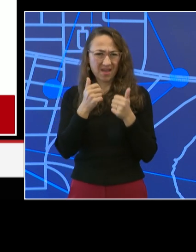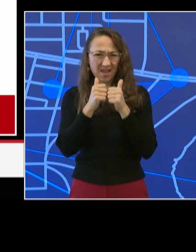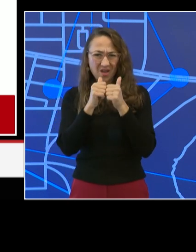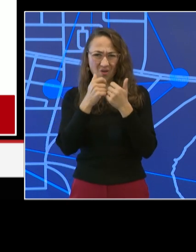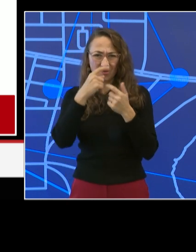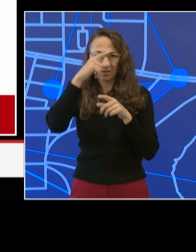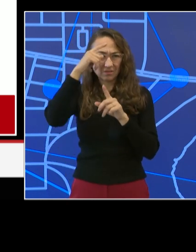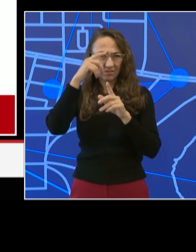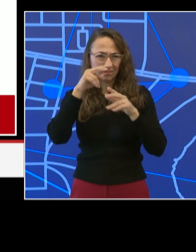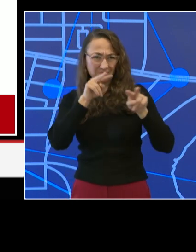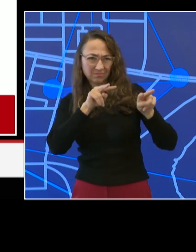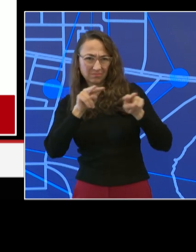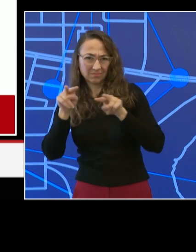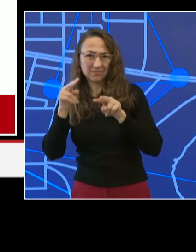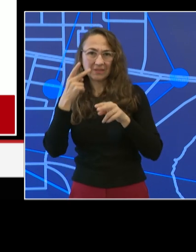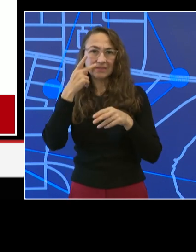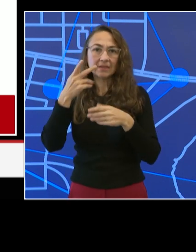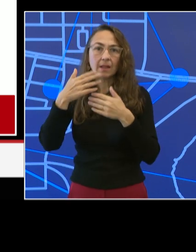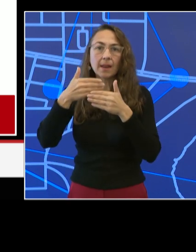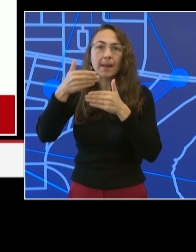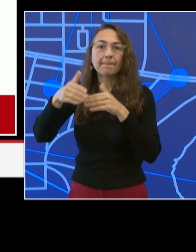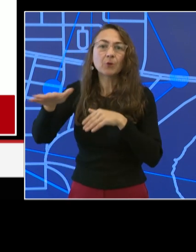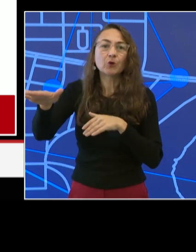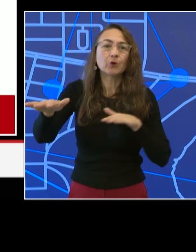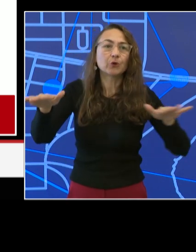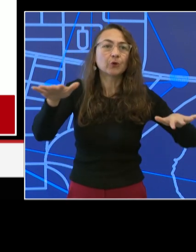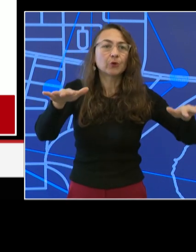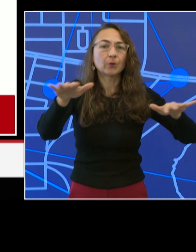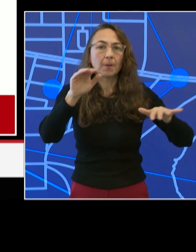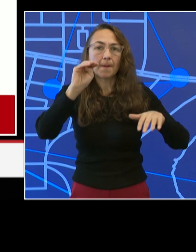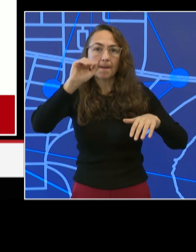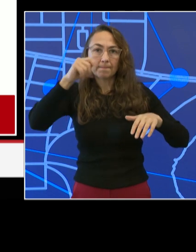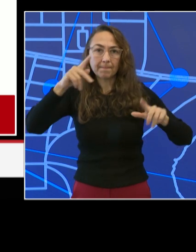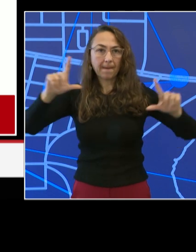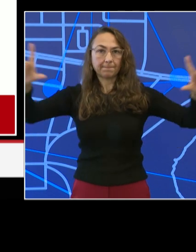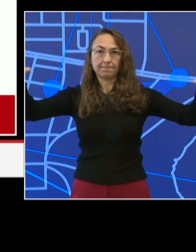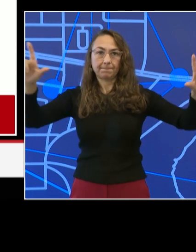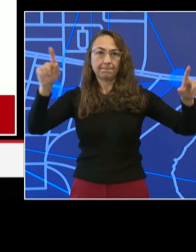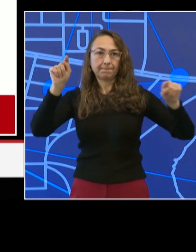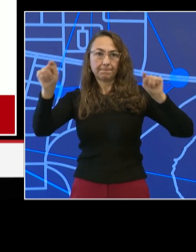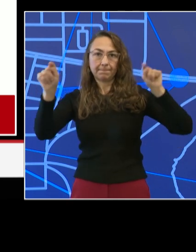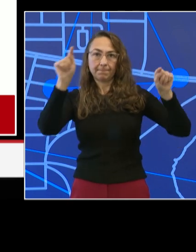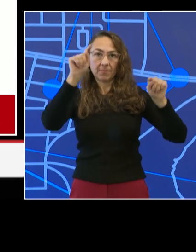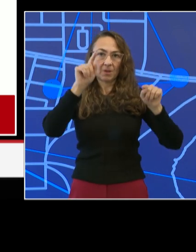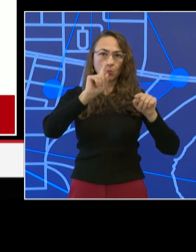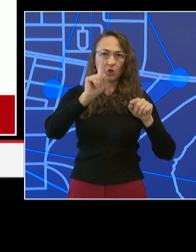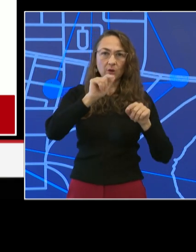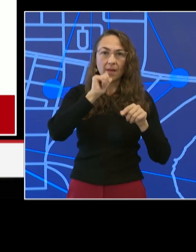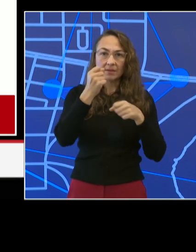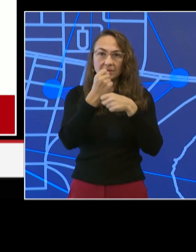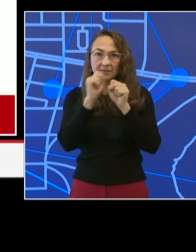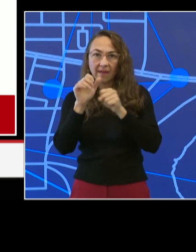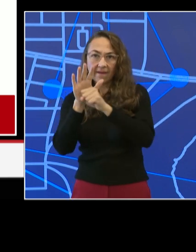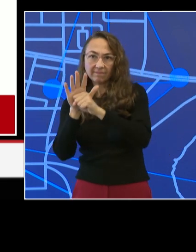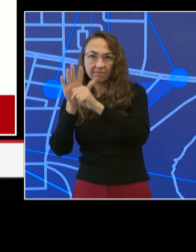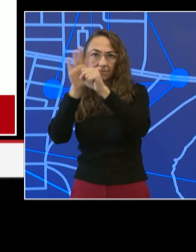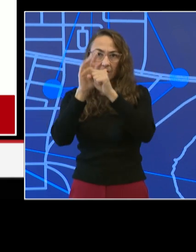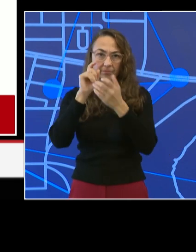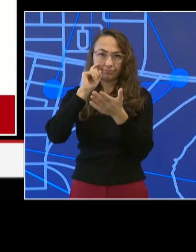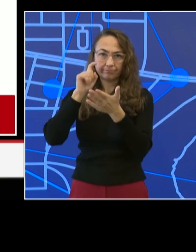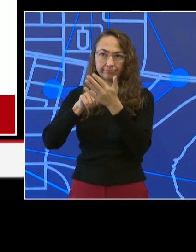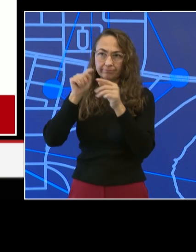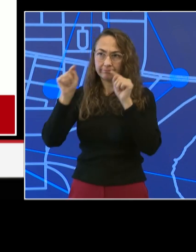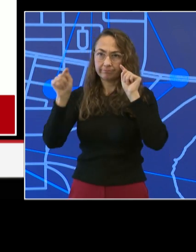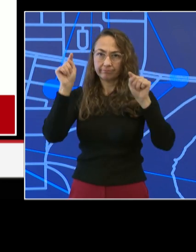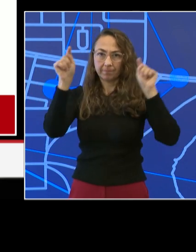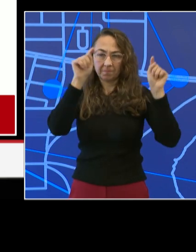unsafe. We looked at the data going 3 years back, and what you'll see here on this slide is a decrease of 21%